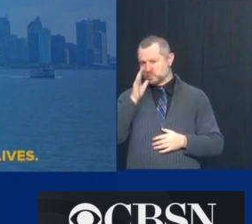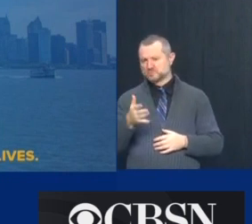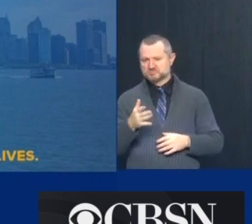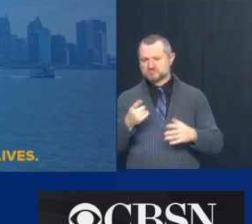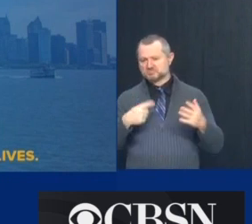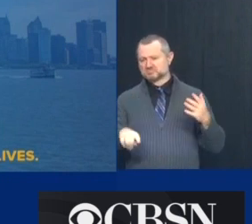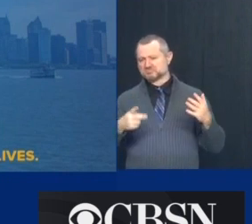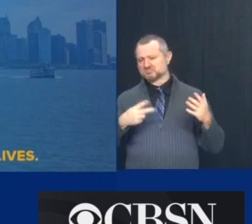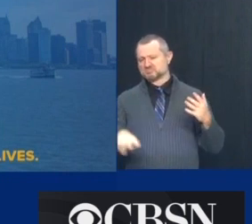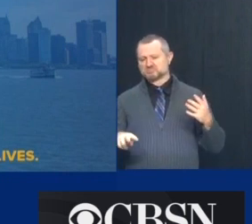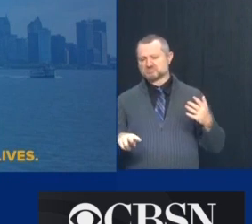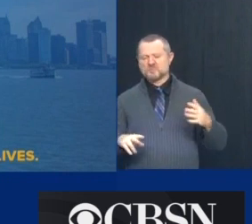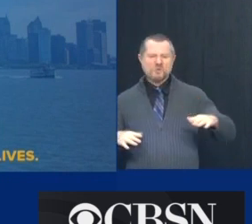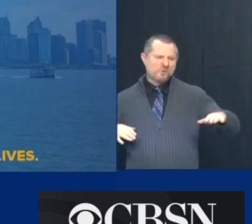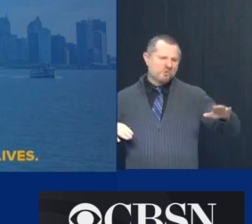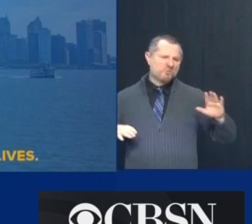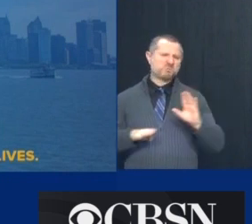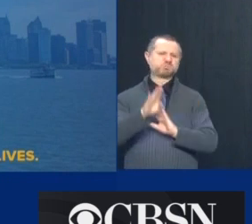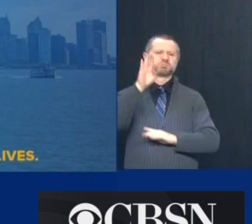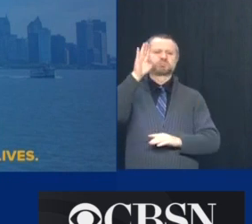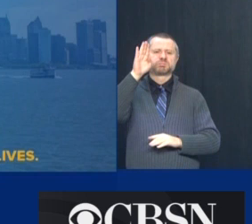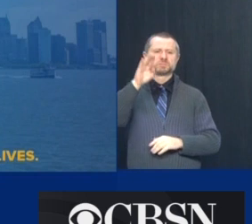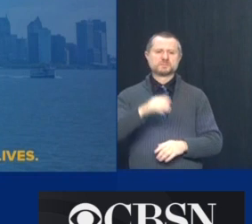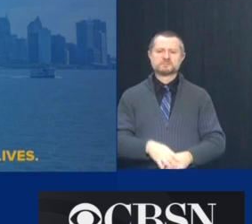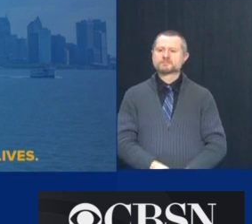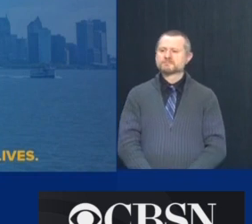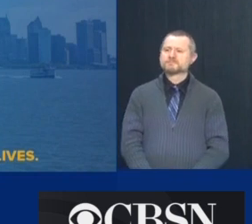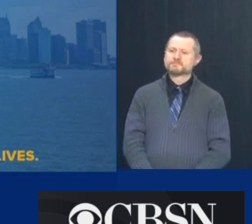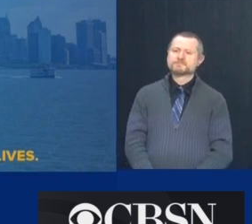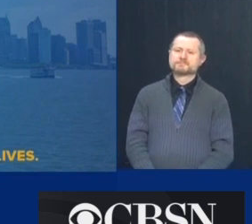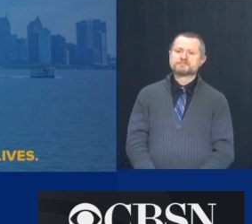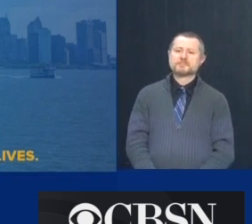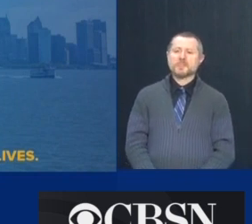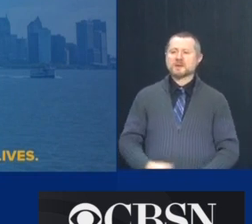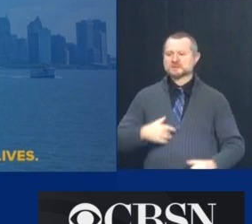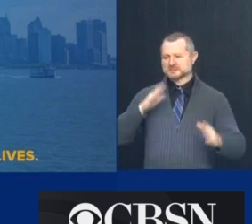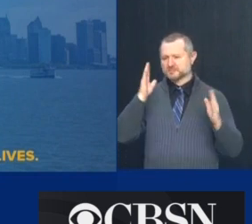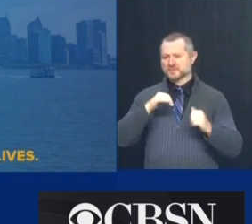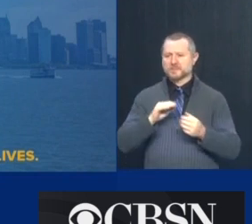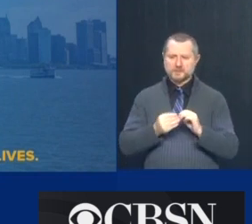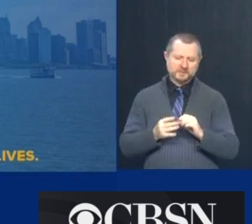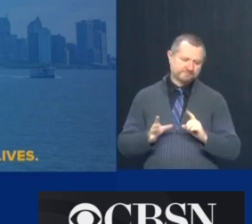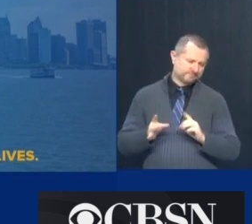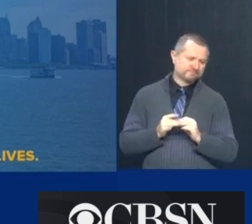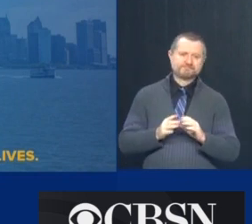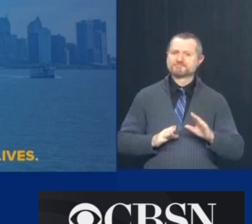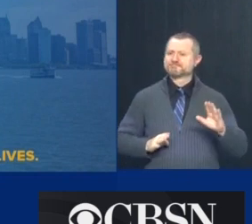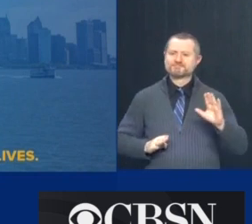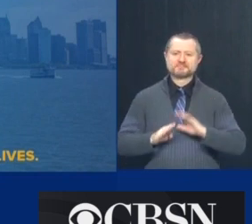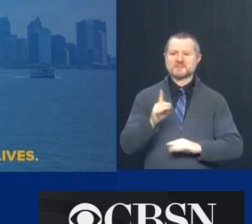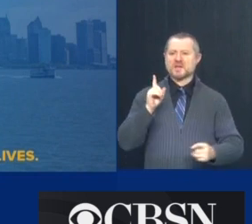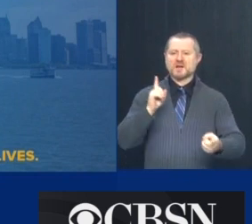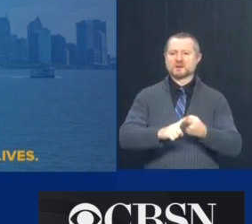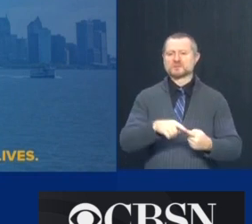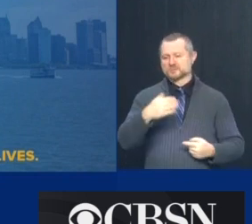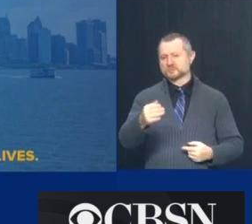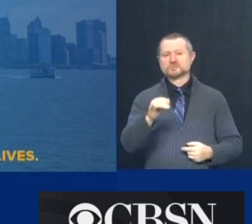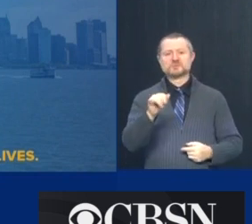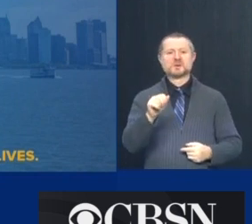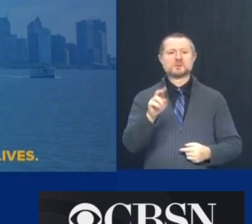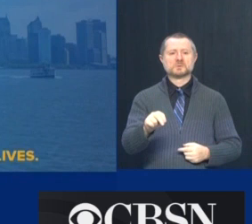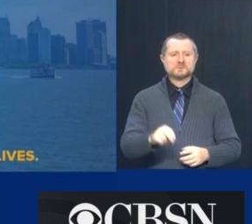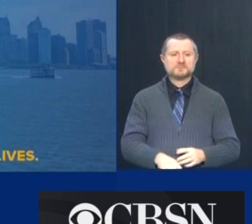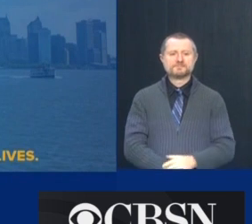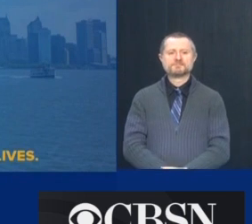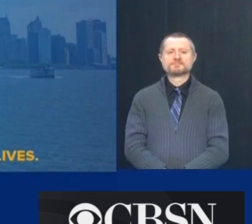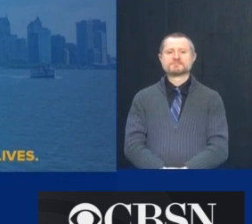out from today. But I expect those numbers will continue to go up. If I'm really going out